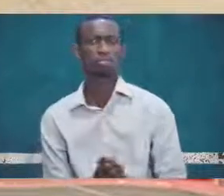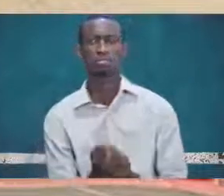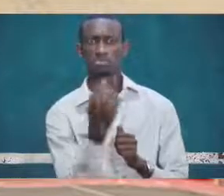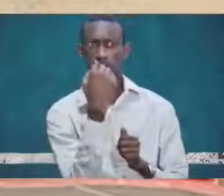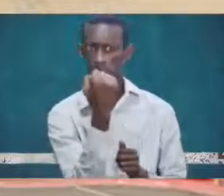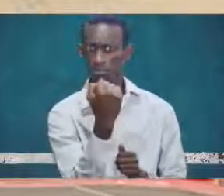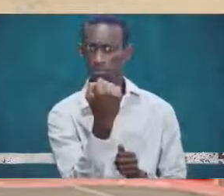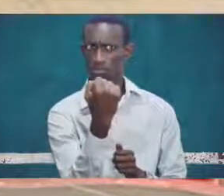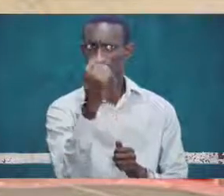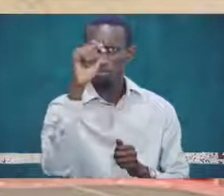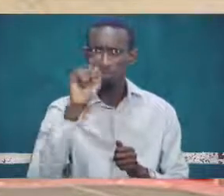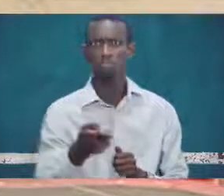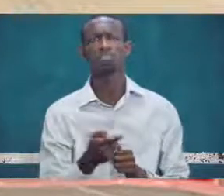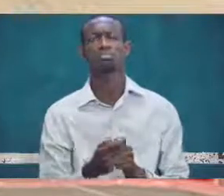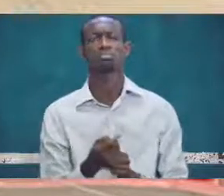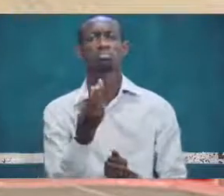5,100 francs.